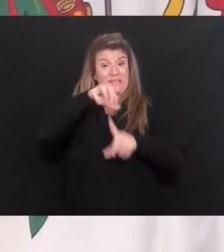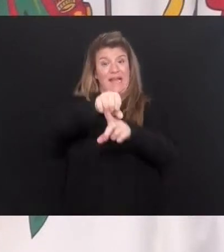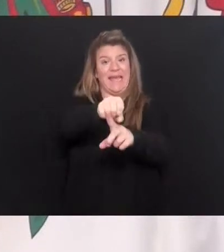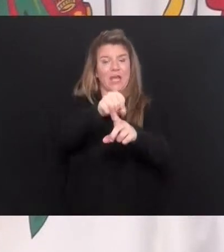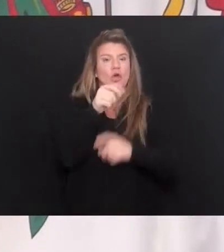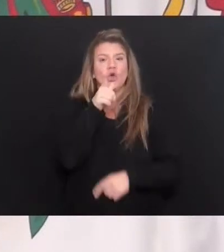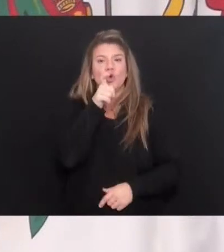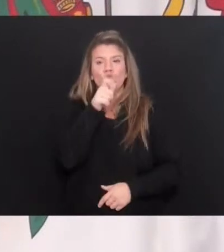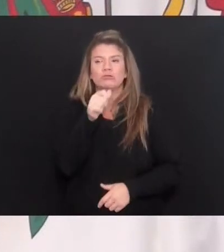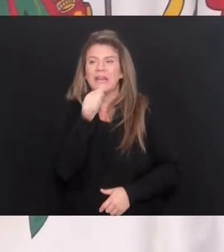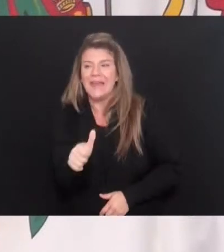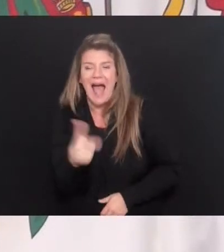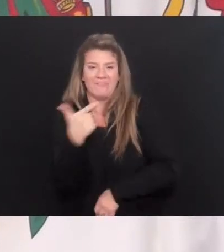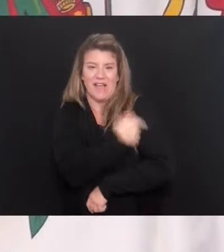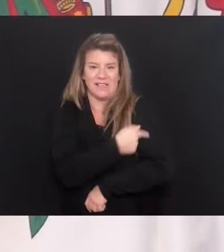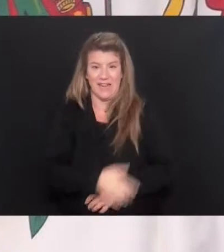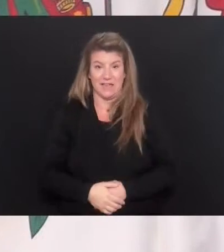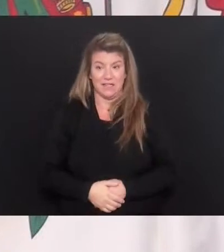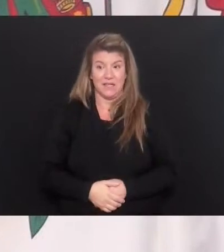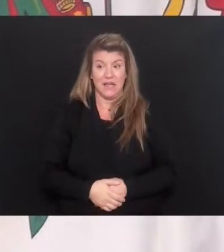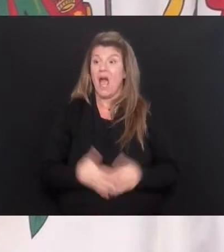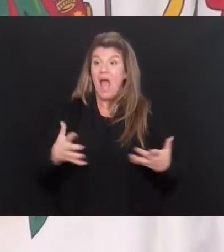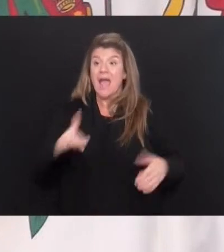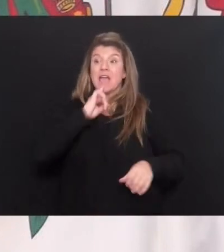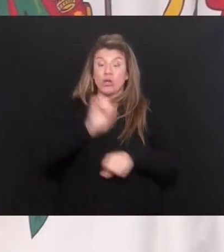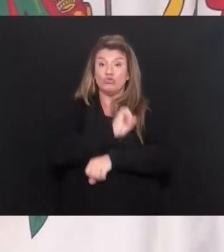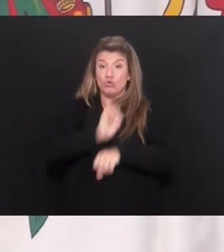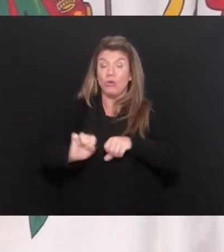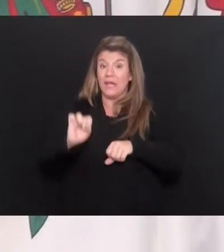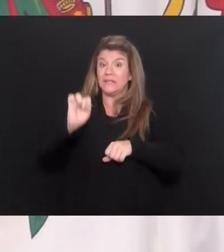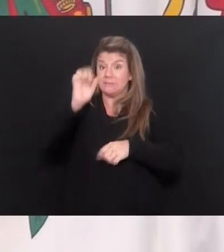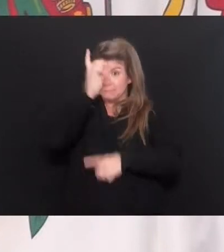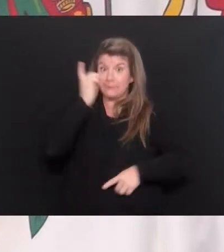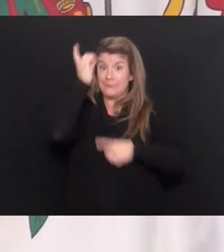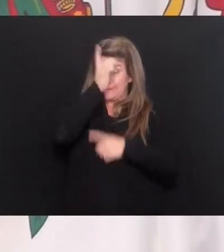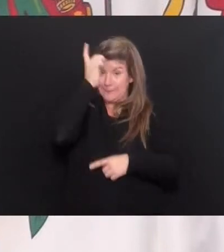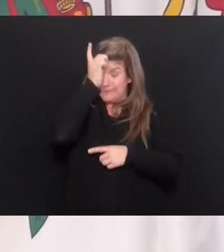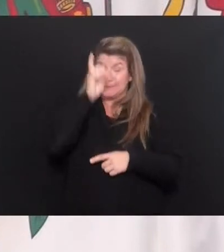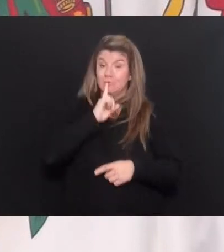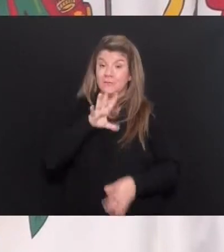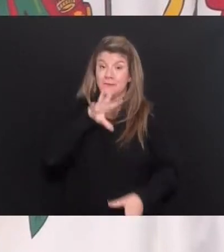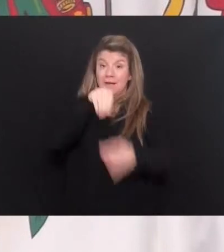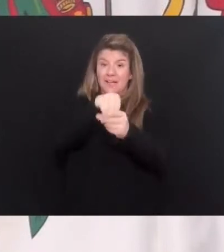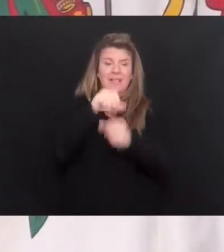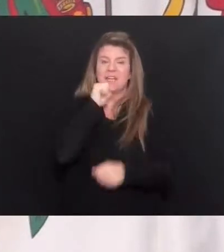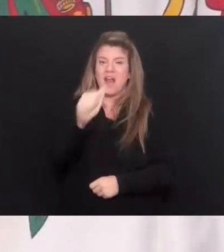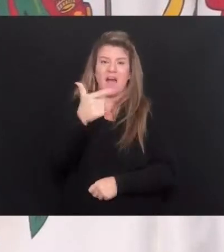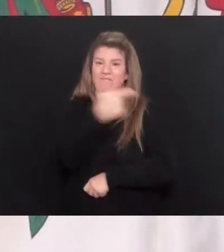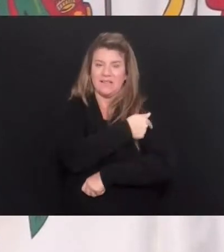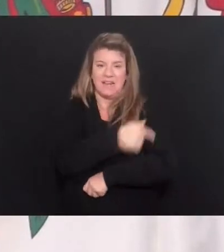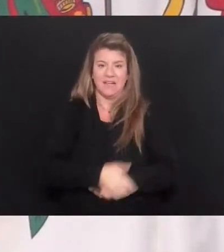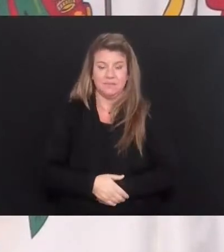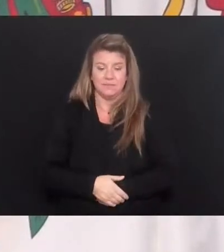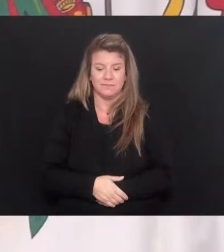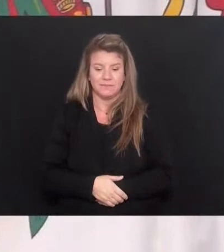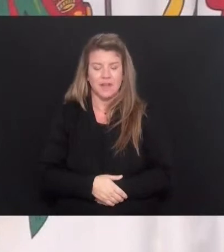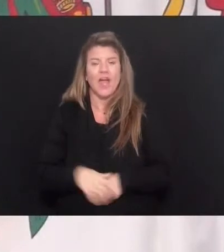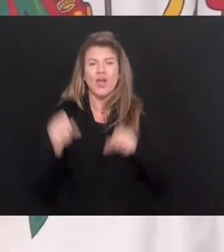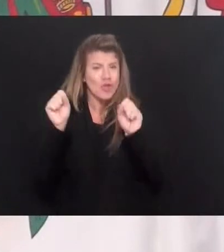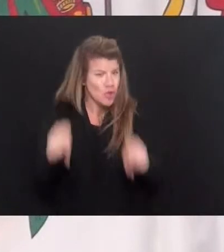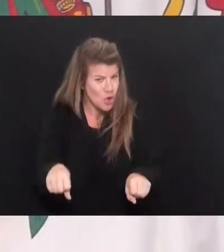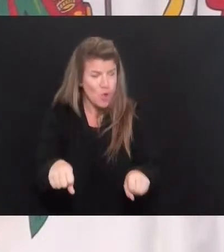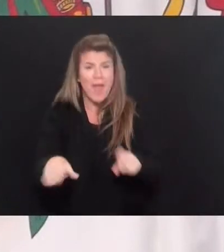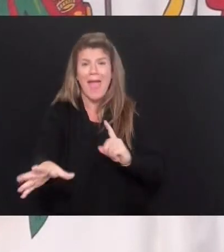unvaccinated. It is a disease of the unvaccinated today. Now, you can still get it if you've